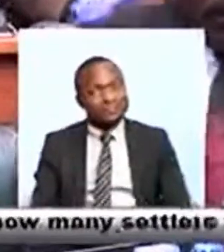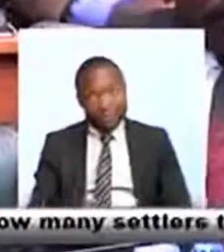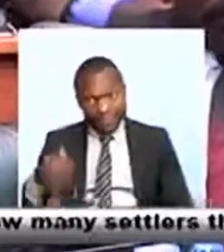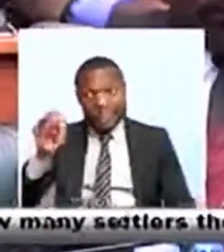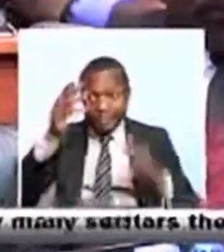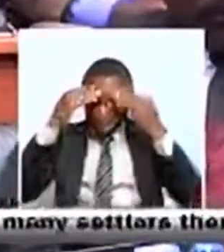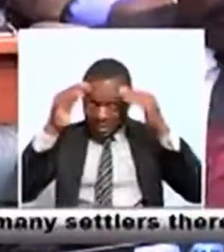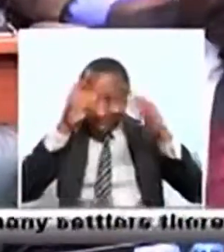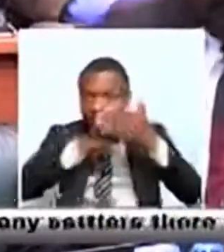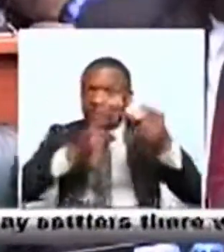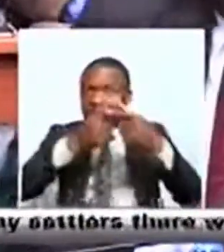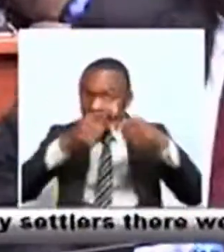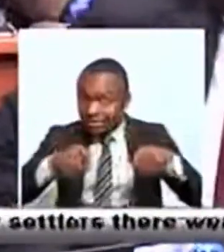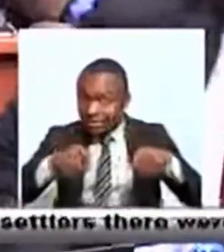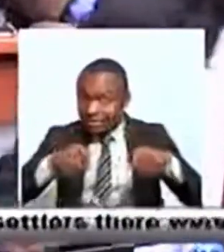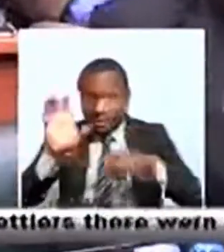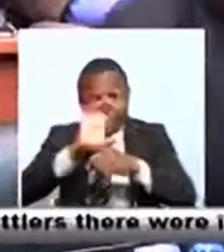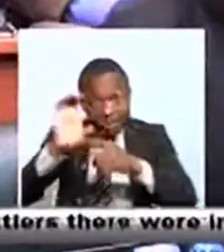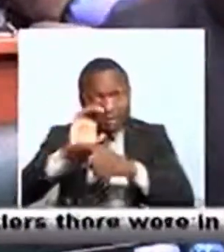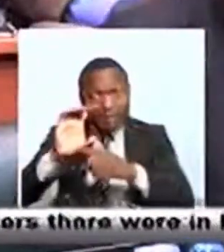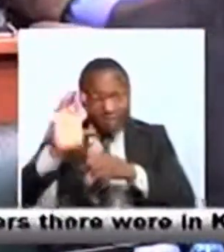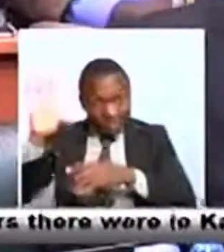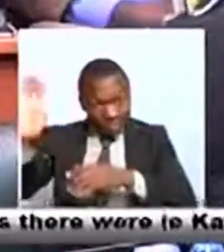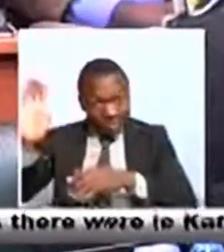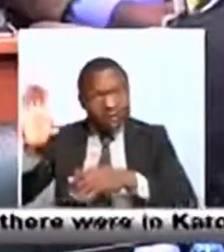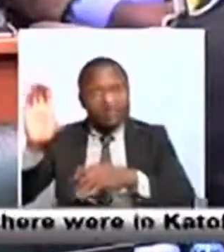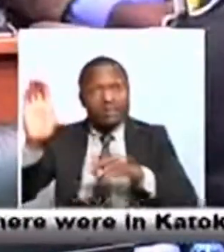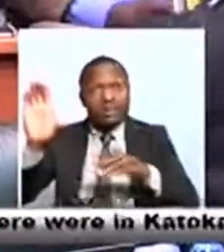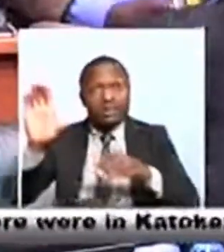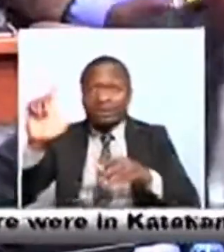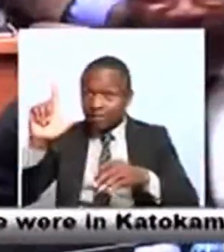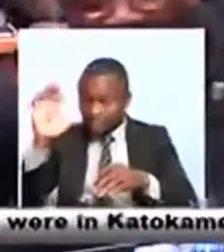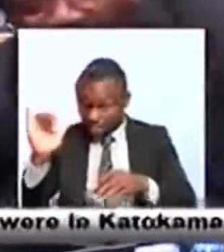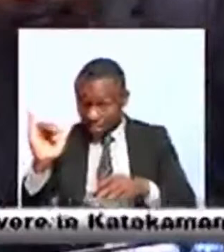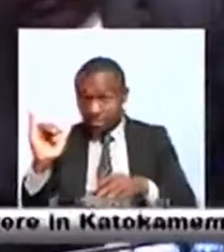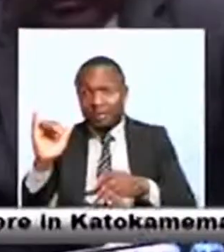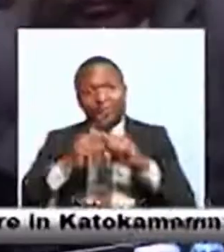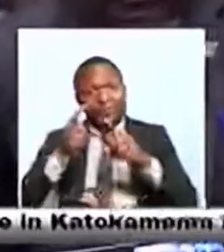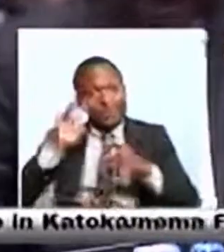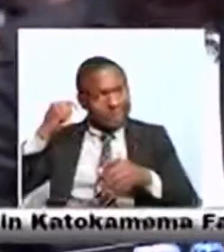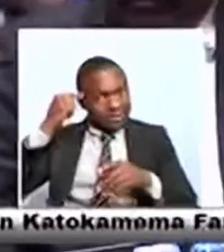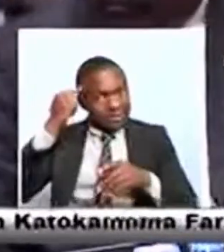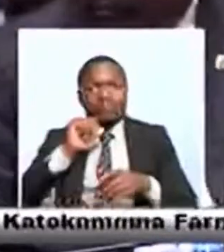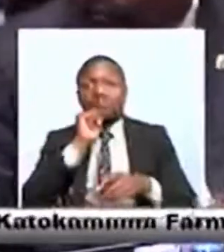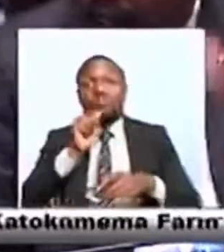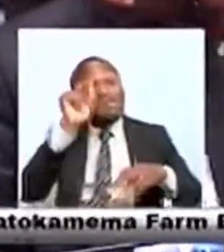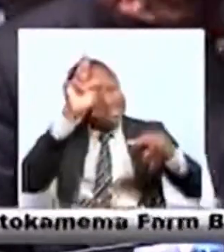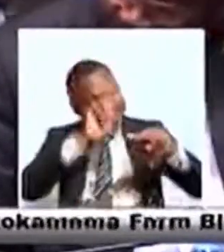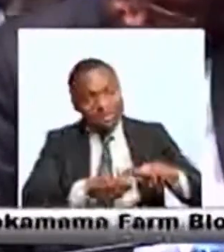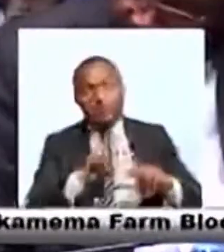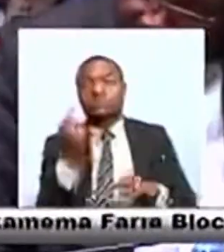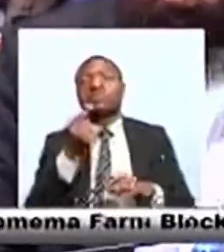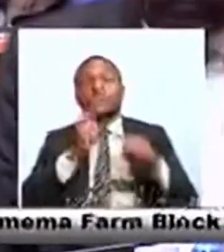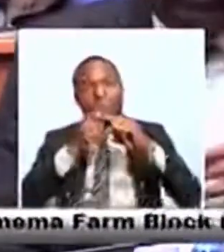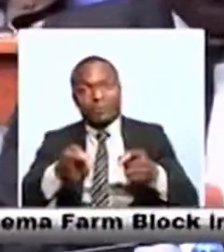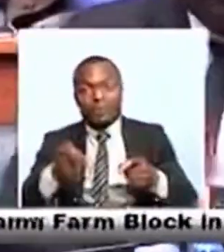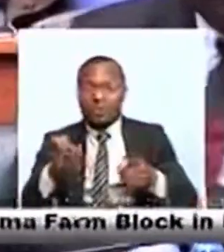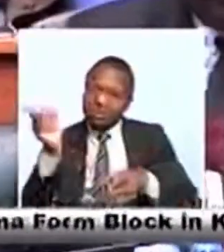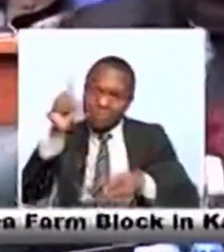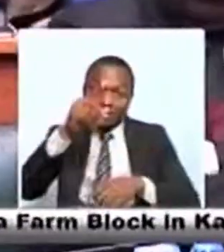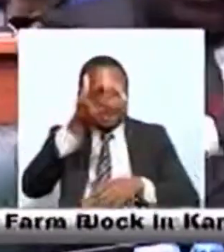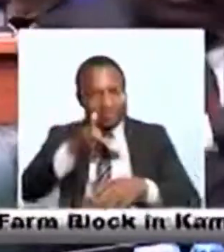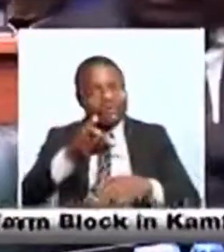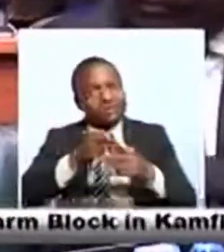what is happening on the Copper Belt, including Russia. I sympathize with you, but the government is not sitting idle. We shall come to you. Thank you very